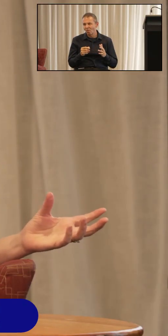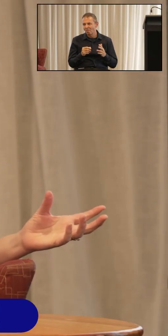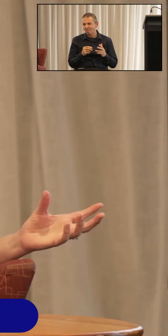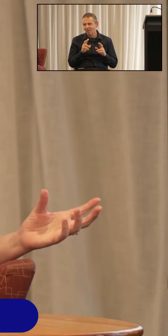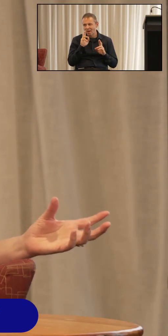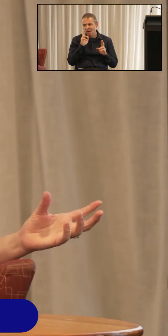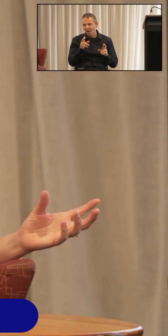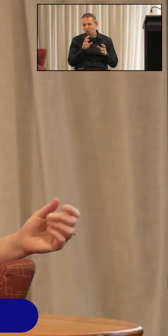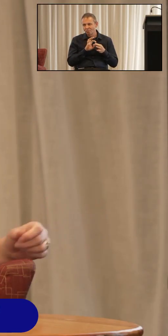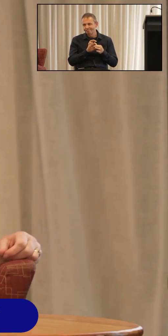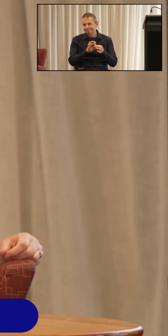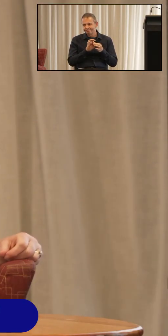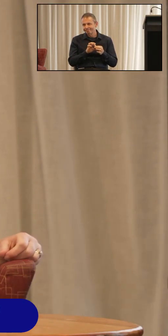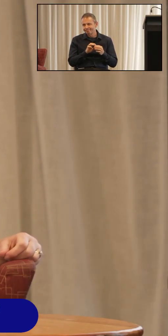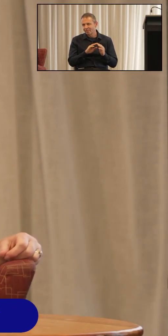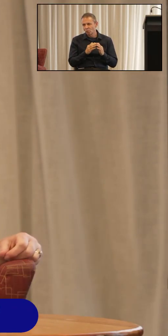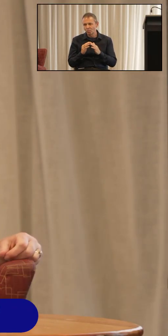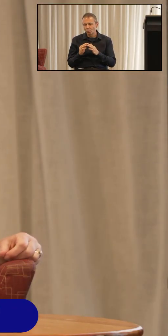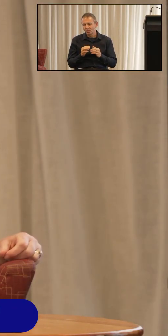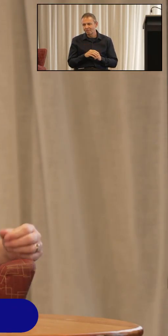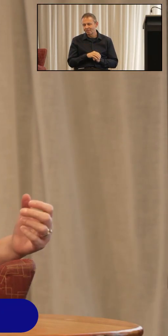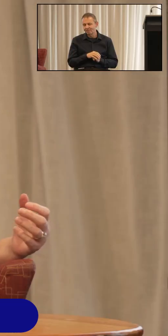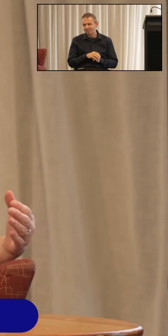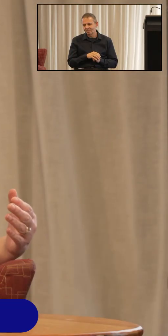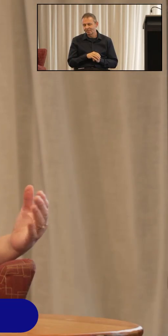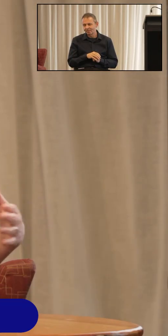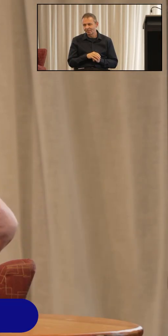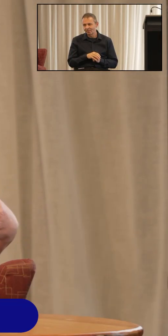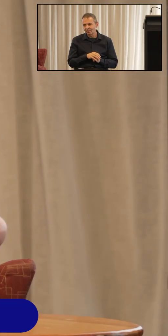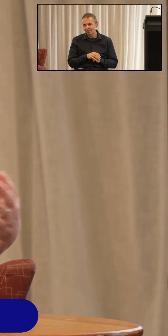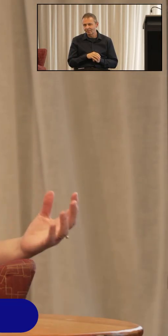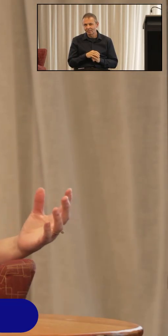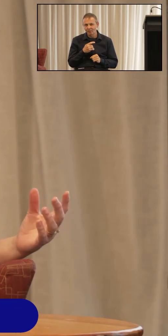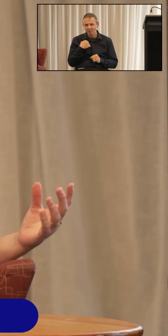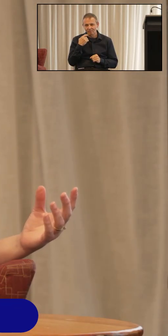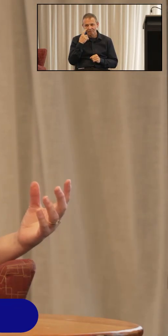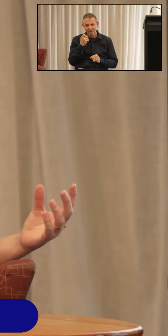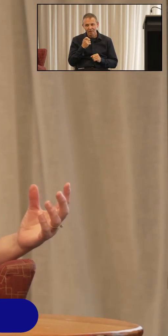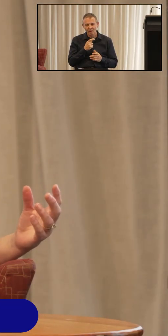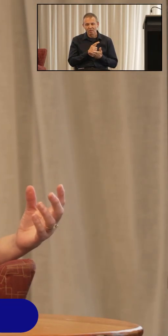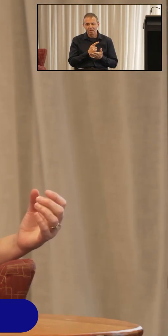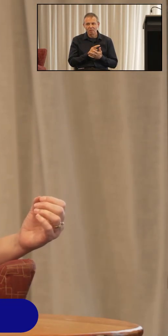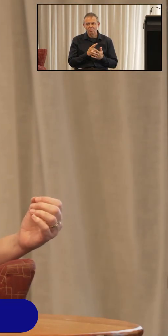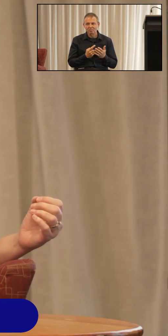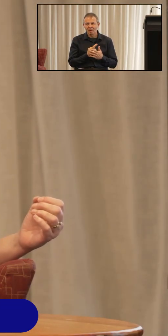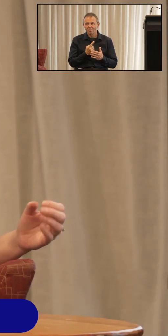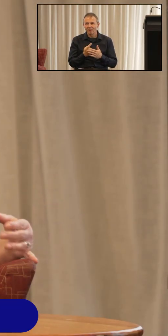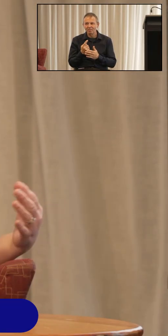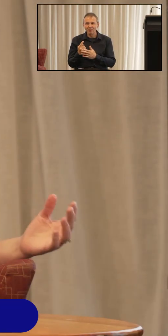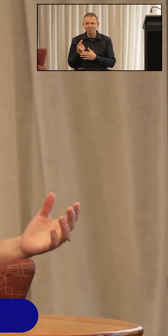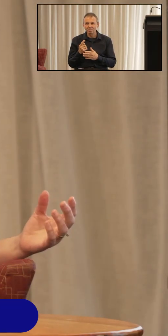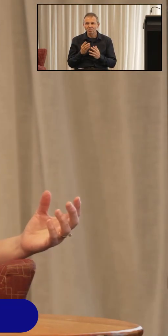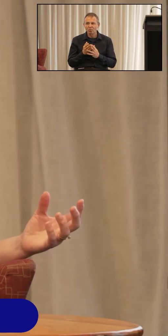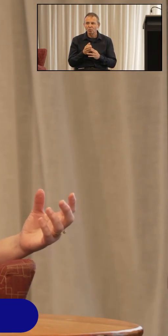in community from people. We've found in lots of situations over time that being